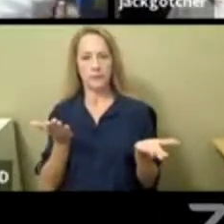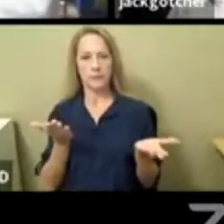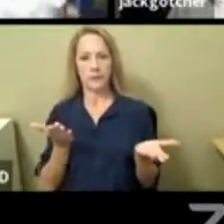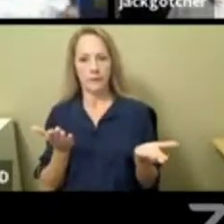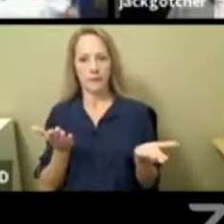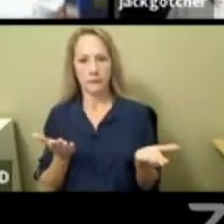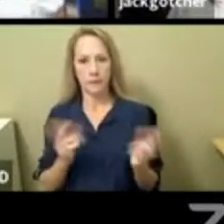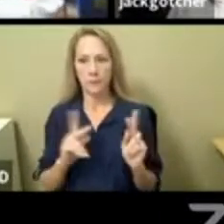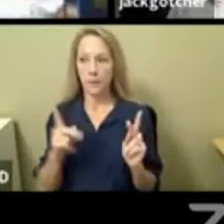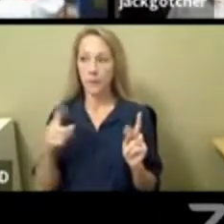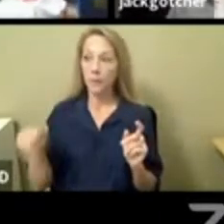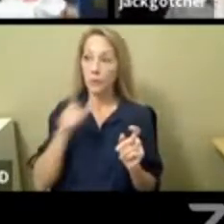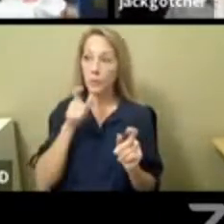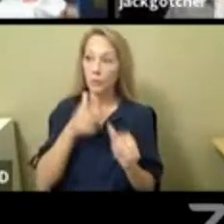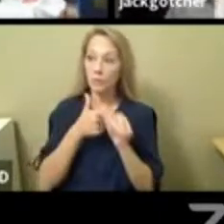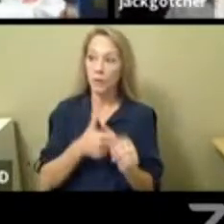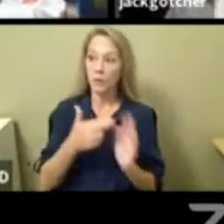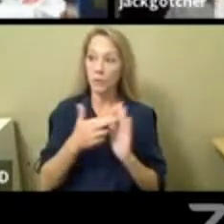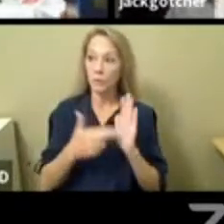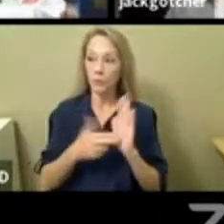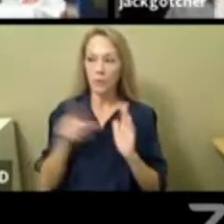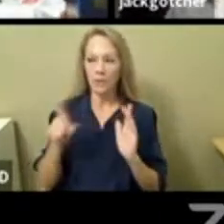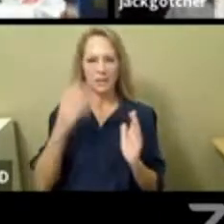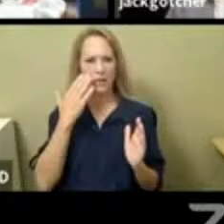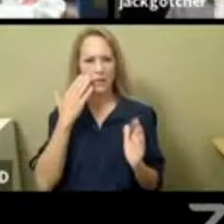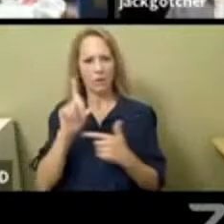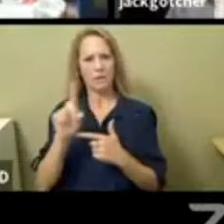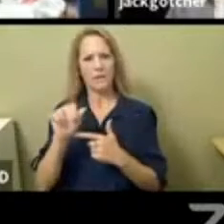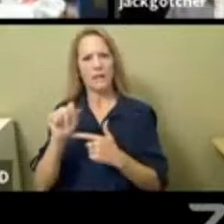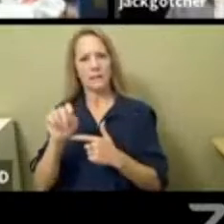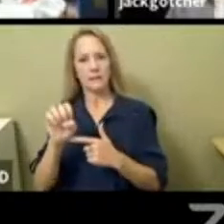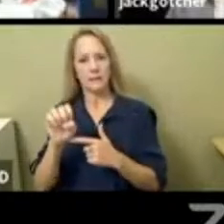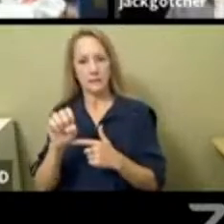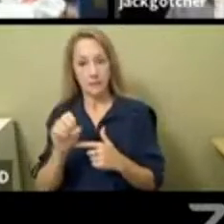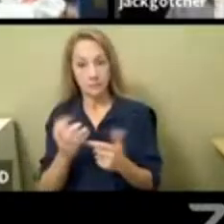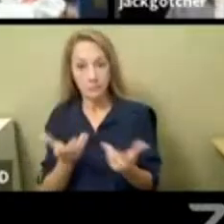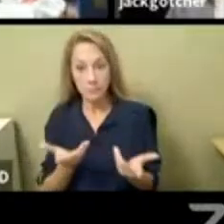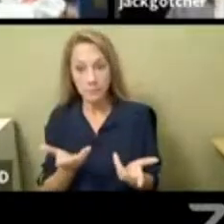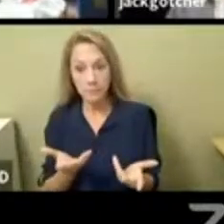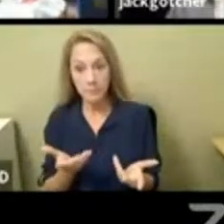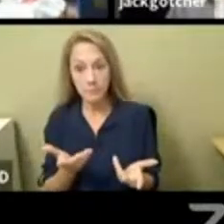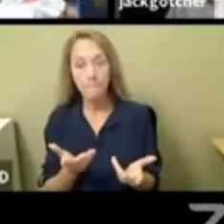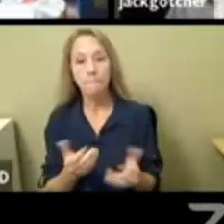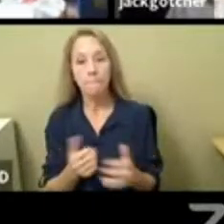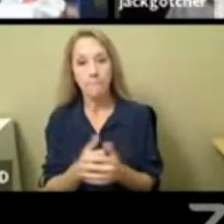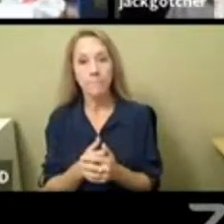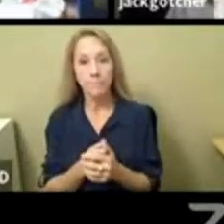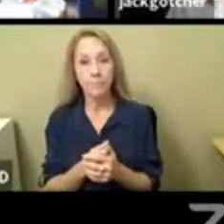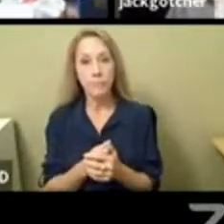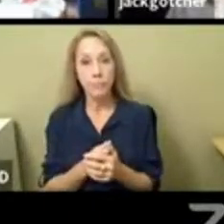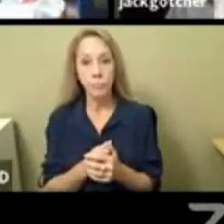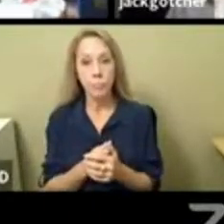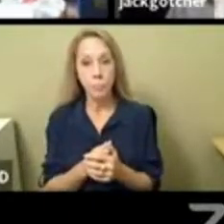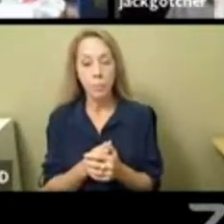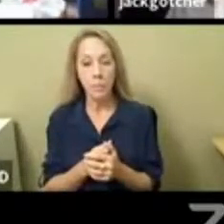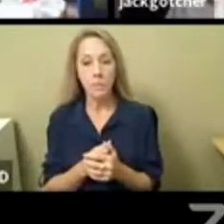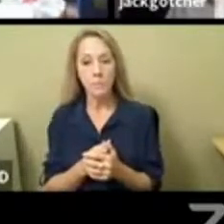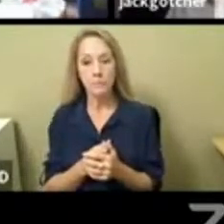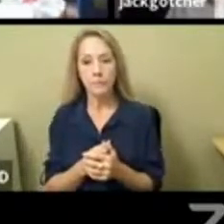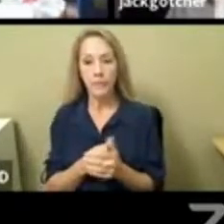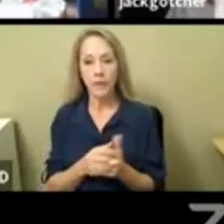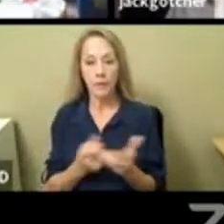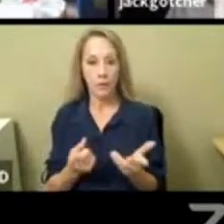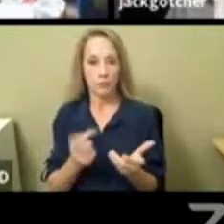need to know. So right now, I'm sorry, go ahead. I was going to say, so for all intents and purposes,